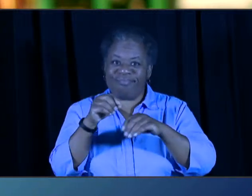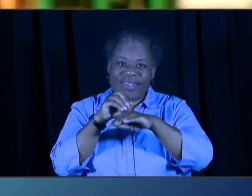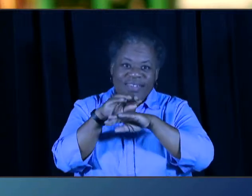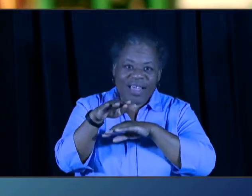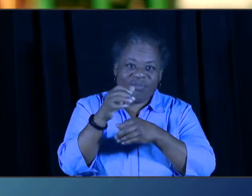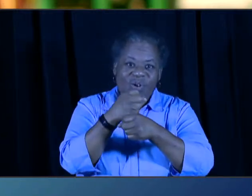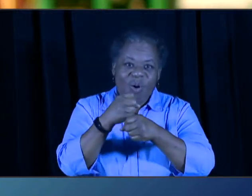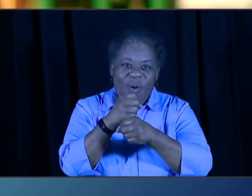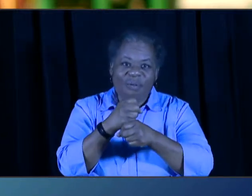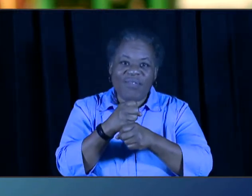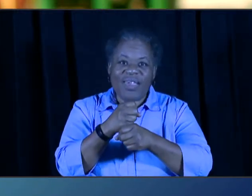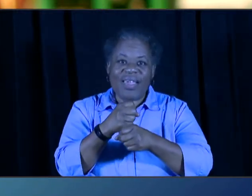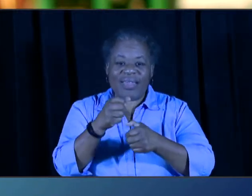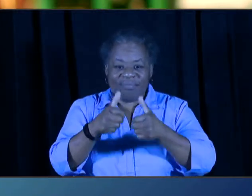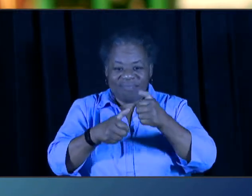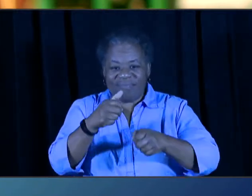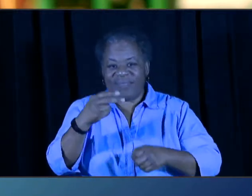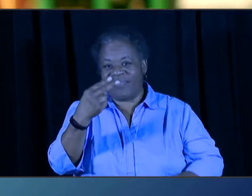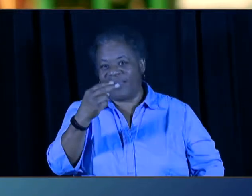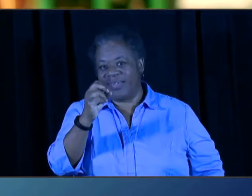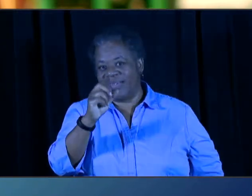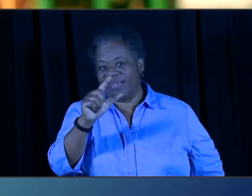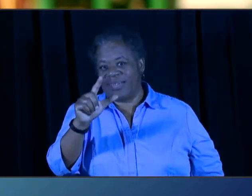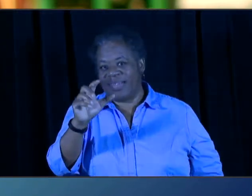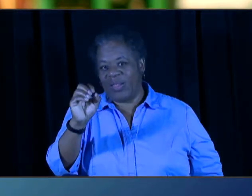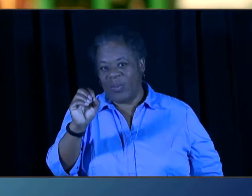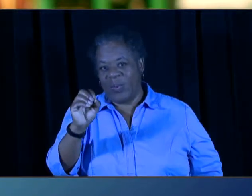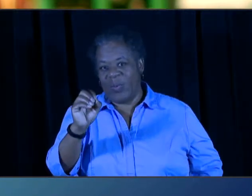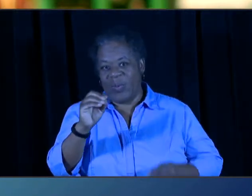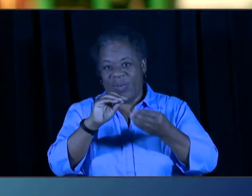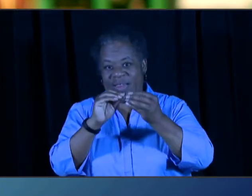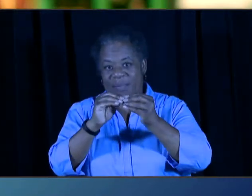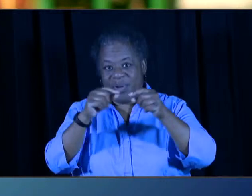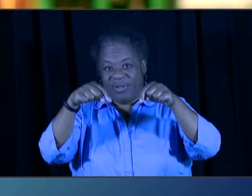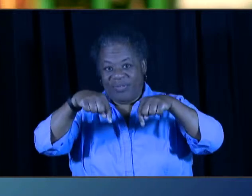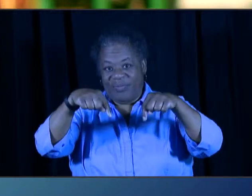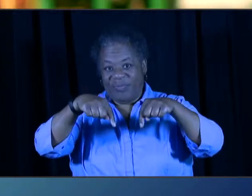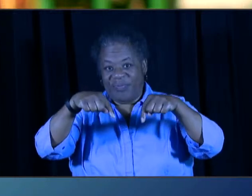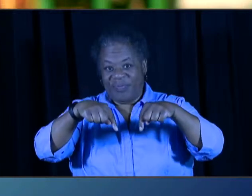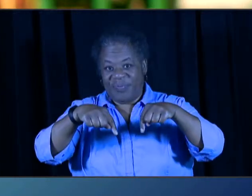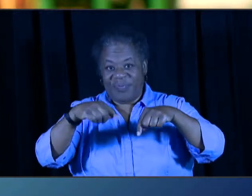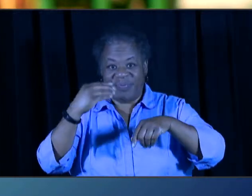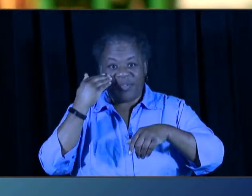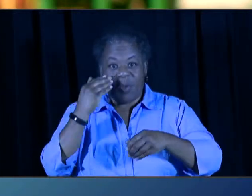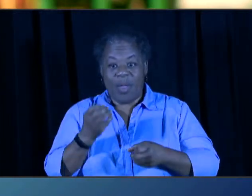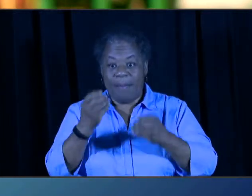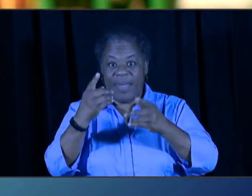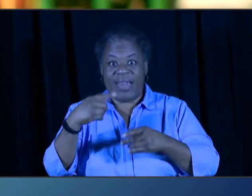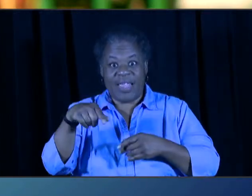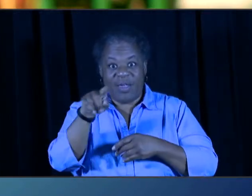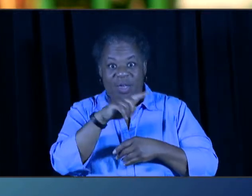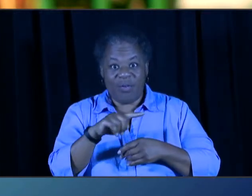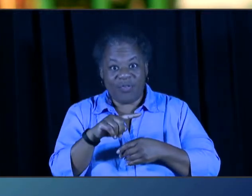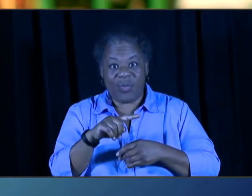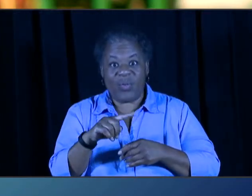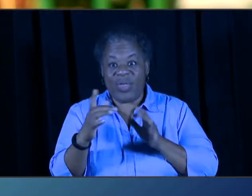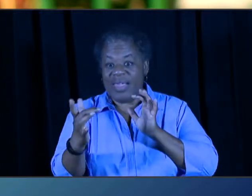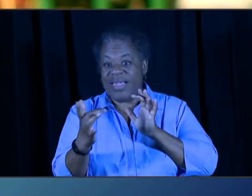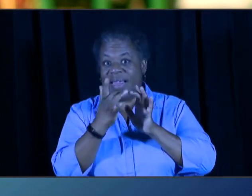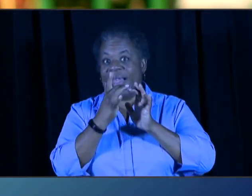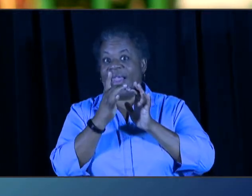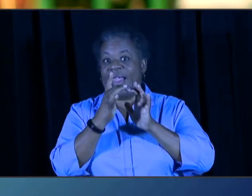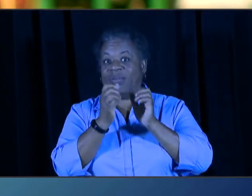word hello to the number below. And we also know that many of you have been making your way to Grace Chapel